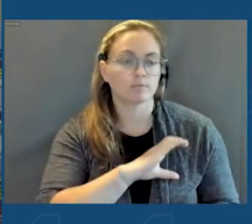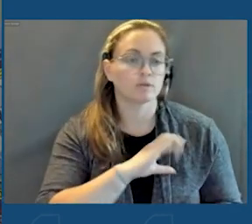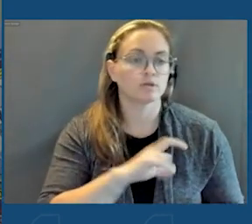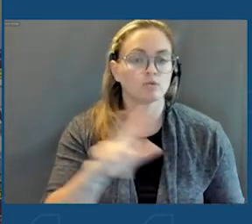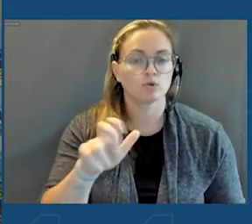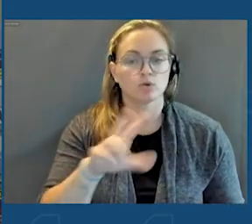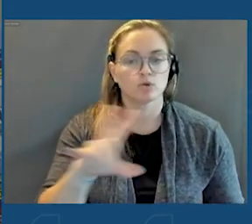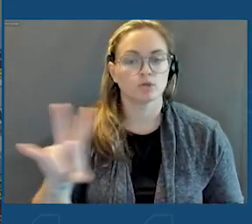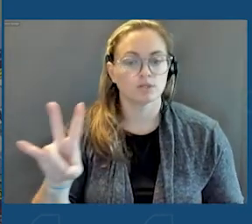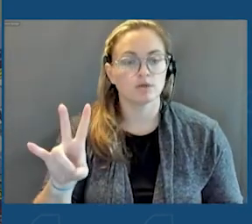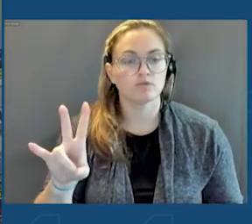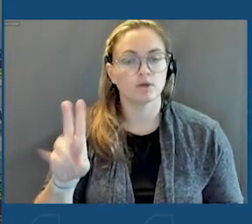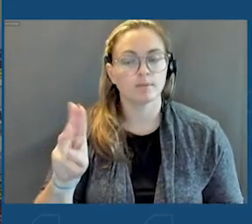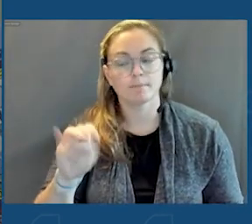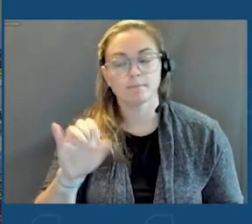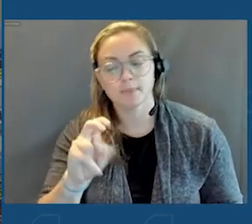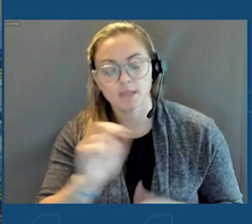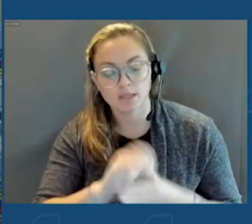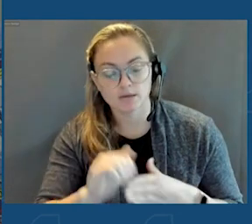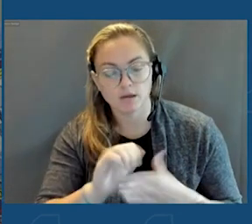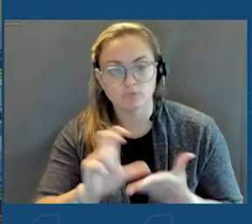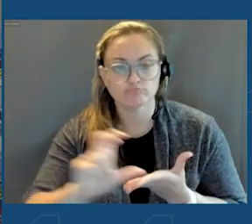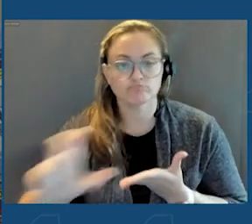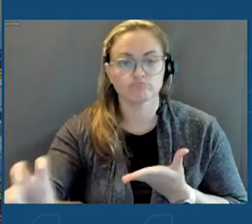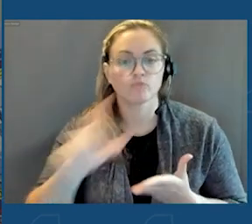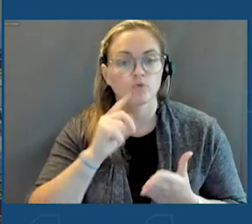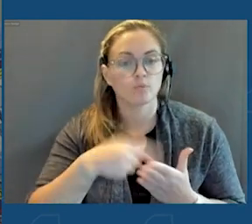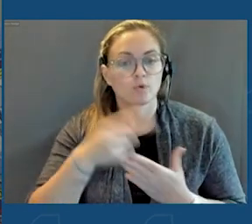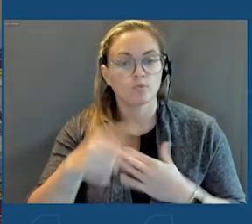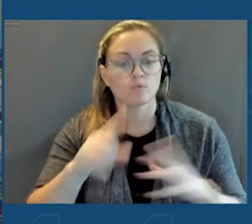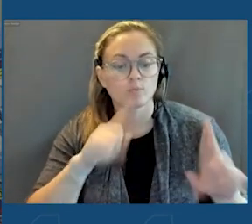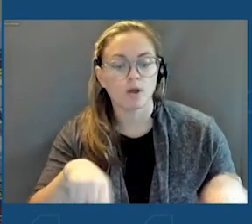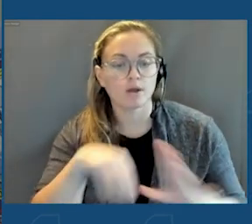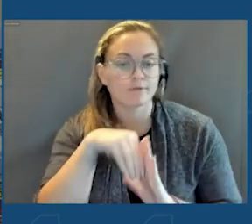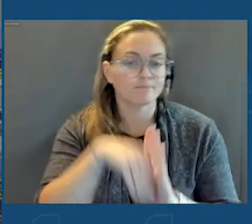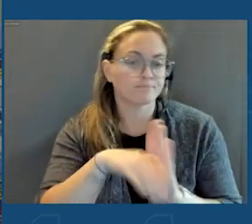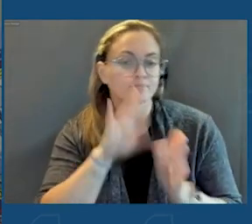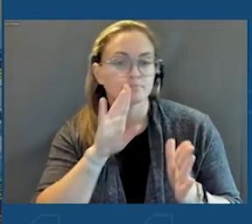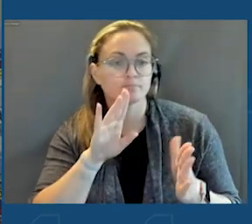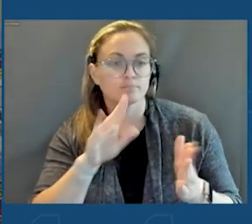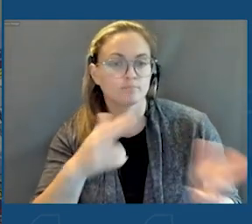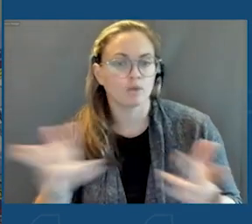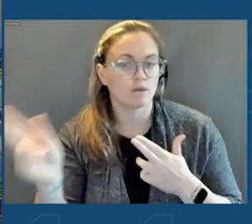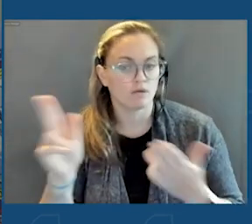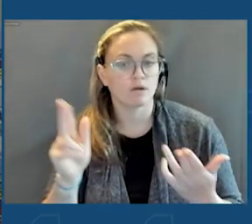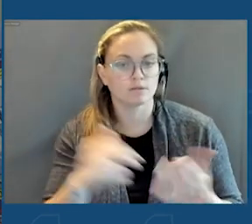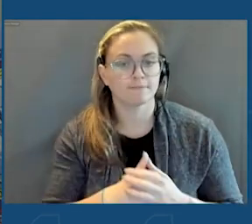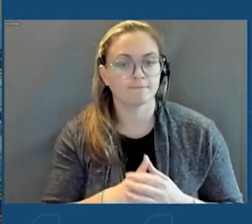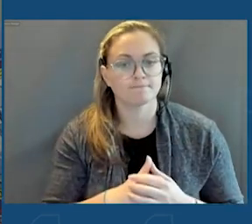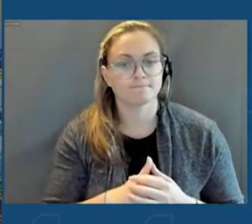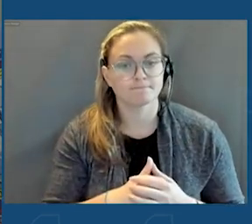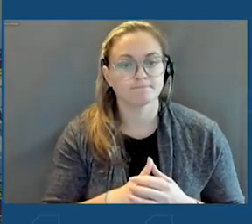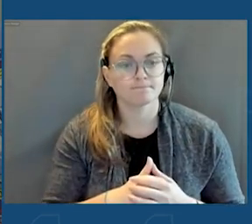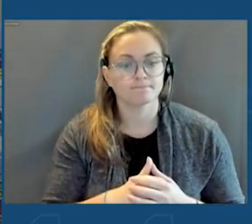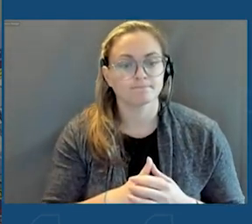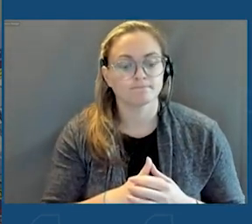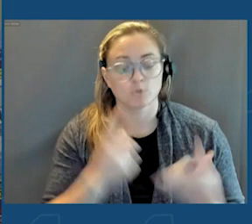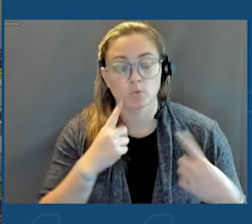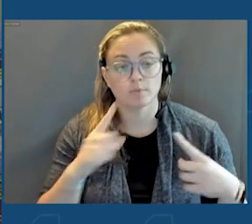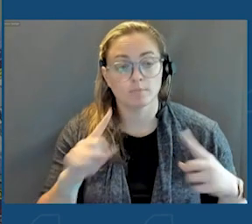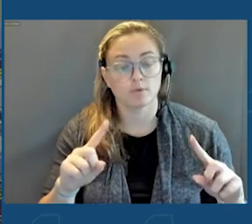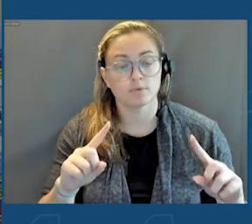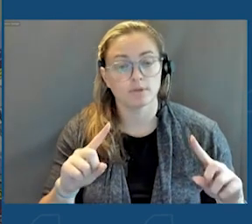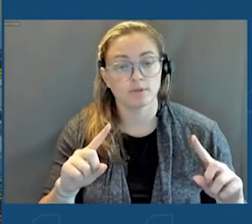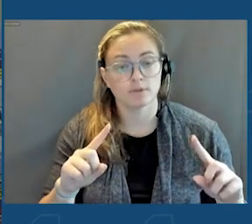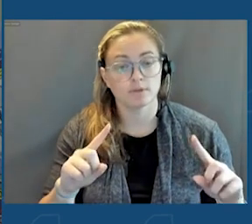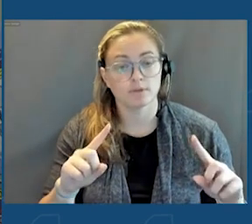$337 million for programs to respond to and drive down gun violence holistically. And I'm announcing that we